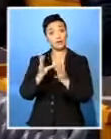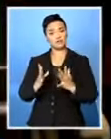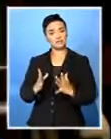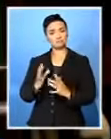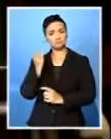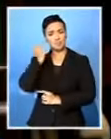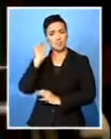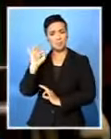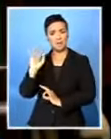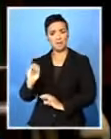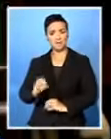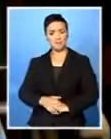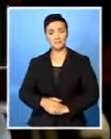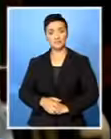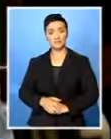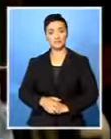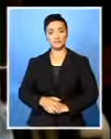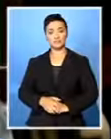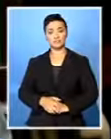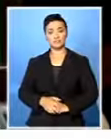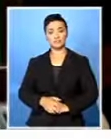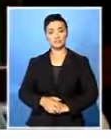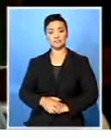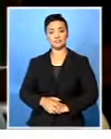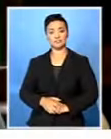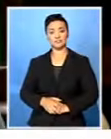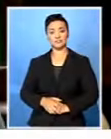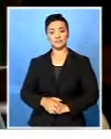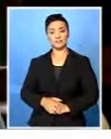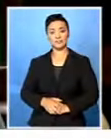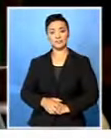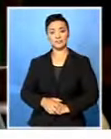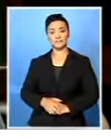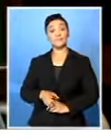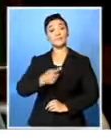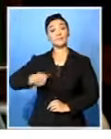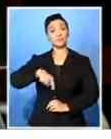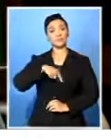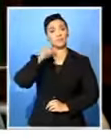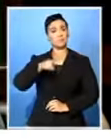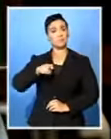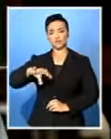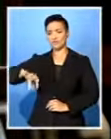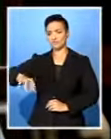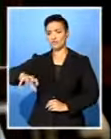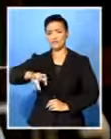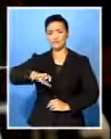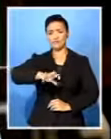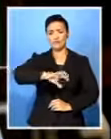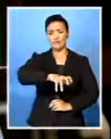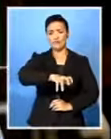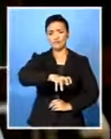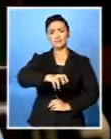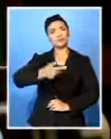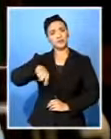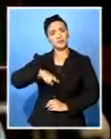ideas. Go to these provinces. We can't end only there at the SABC. The damage has been done